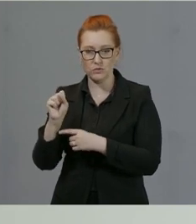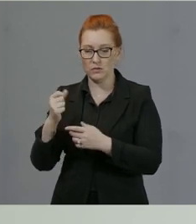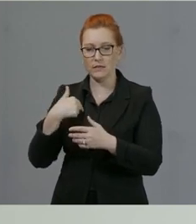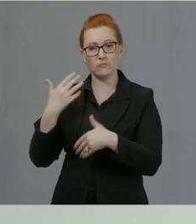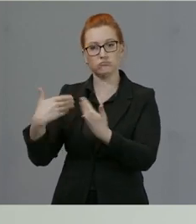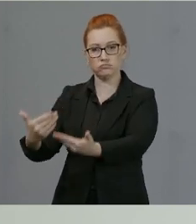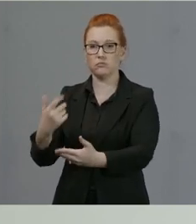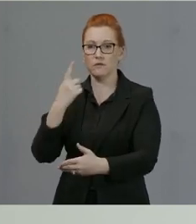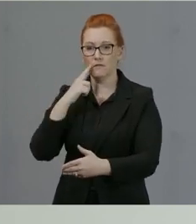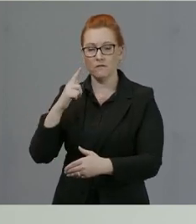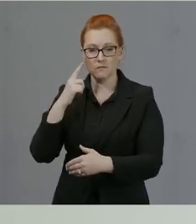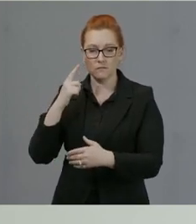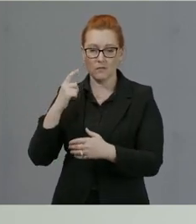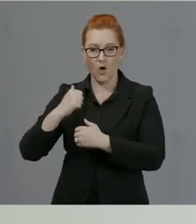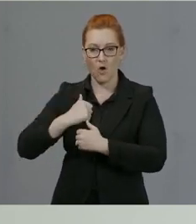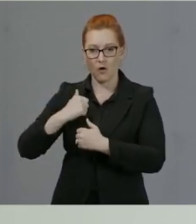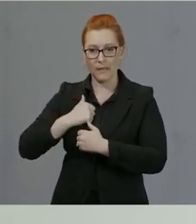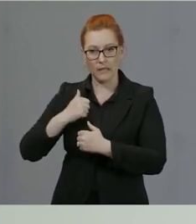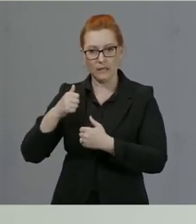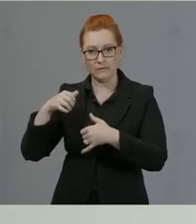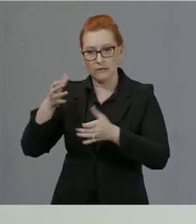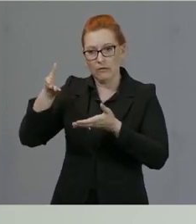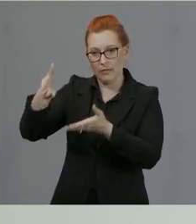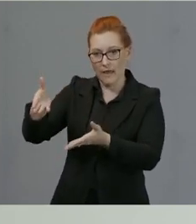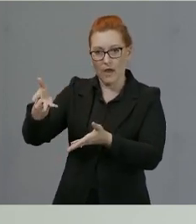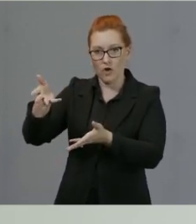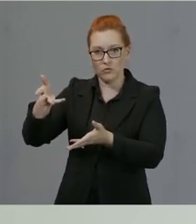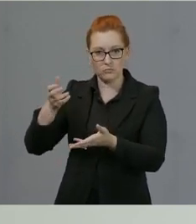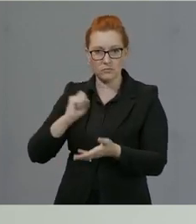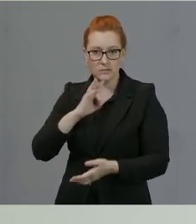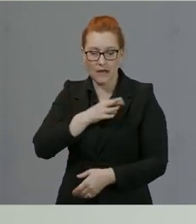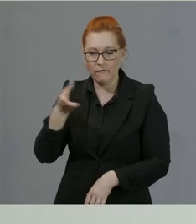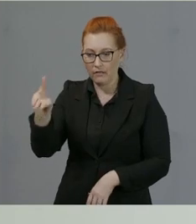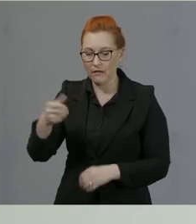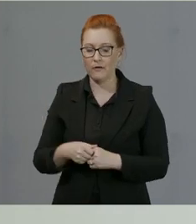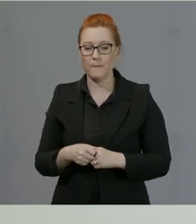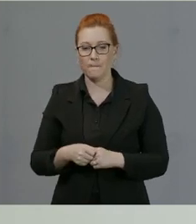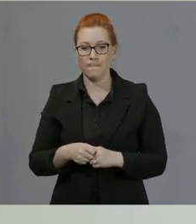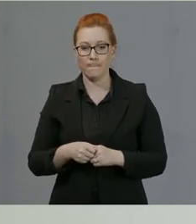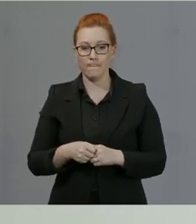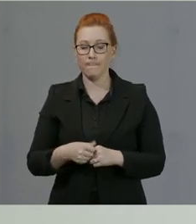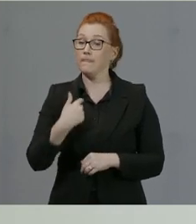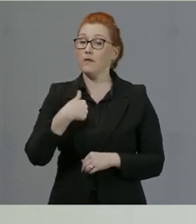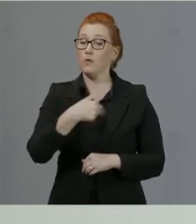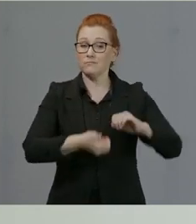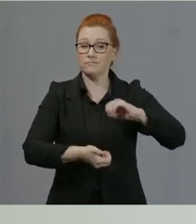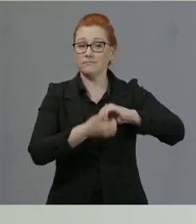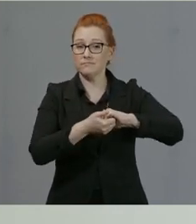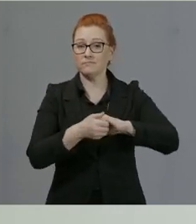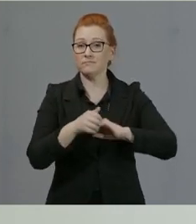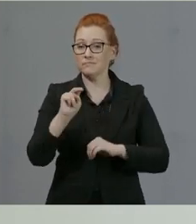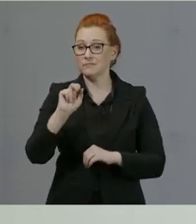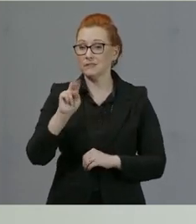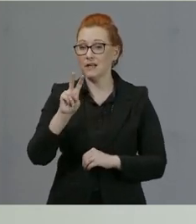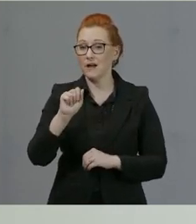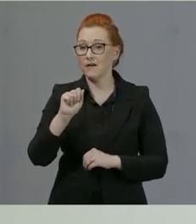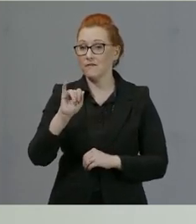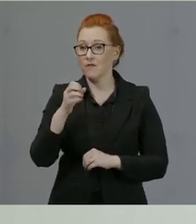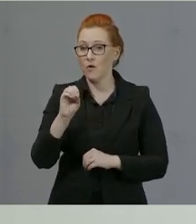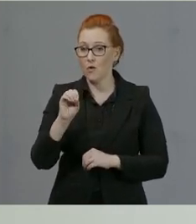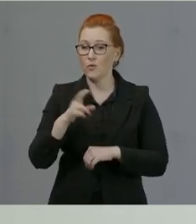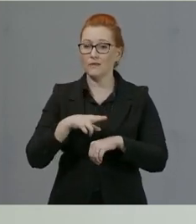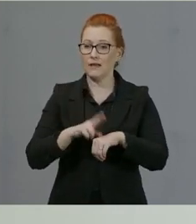still working hard with Task Force Aviation and our sustainment of activities on the Navajo Nation, and our thoughts